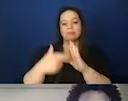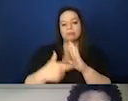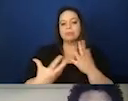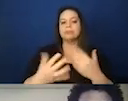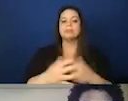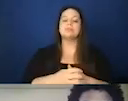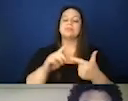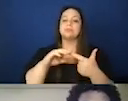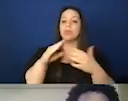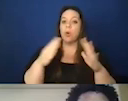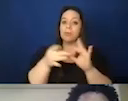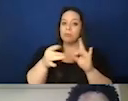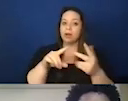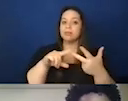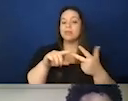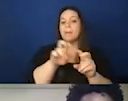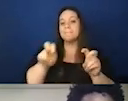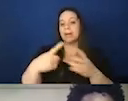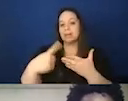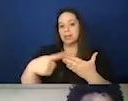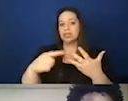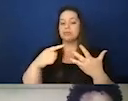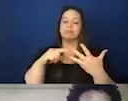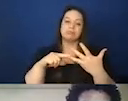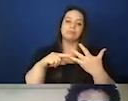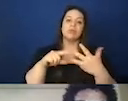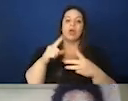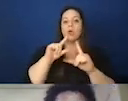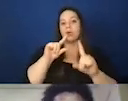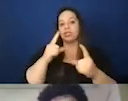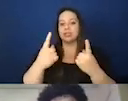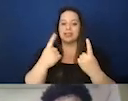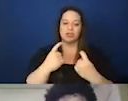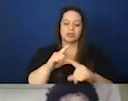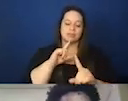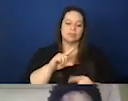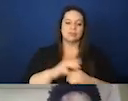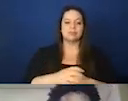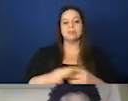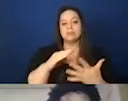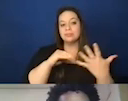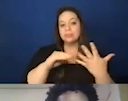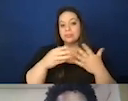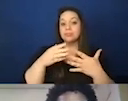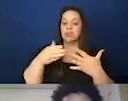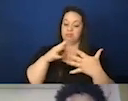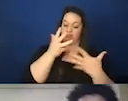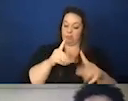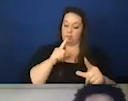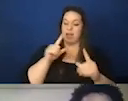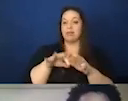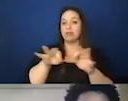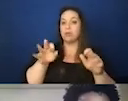a panel discussion, and then Q&A. And then after that, we'll have closing statements and a thank